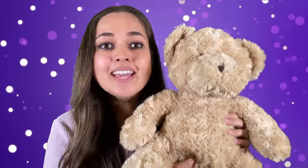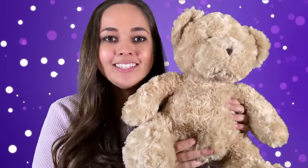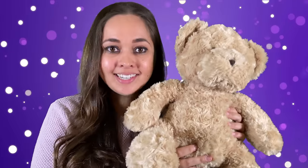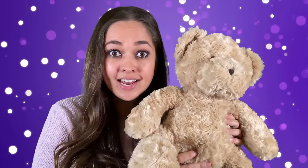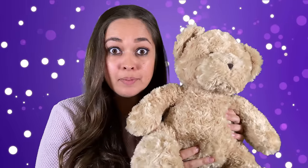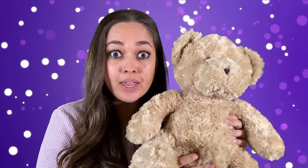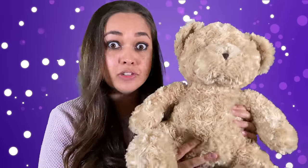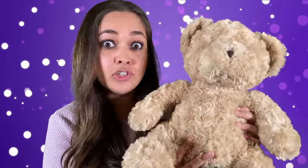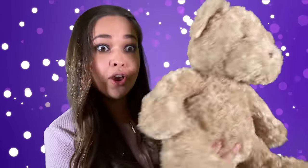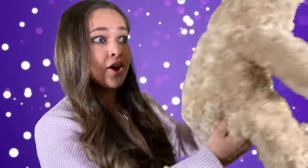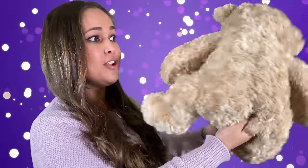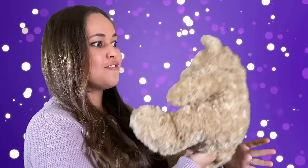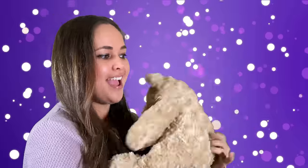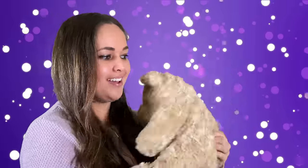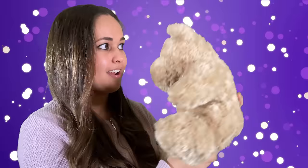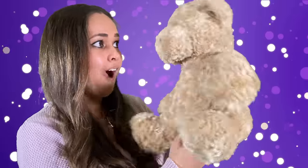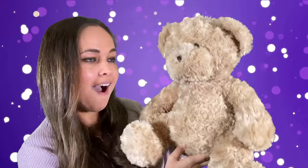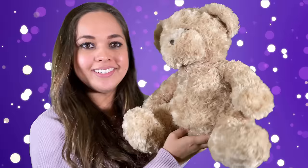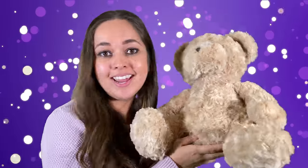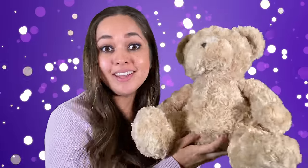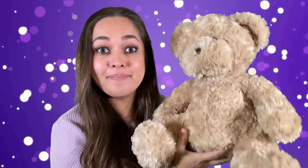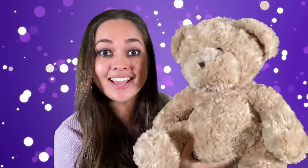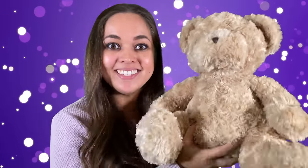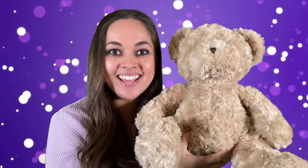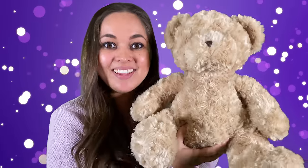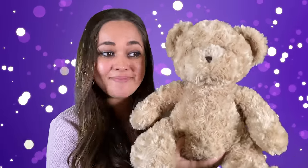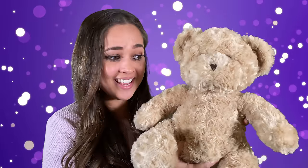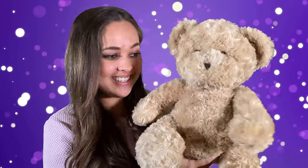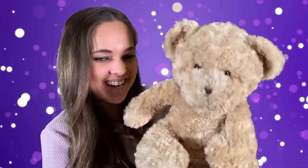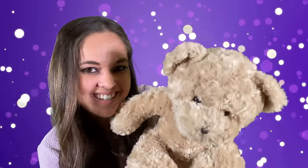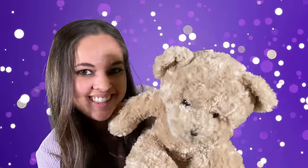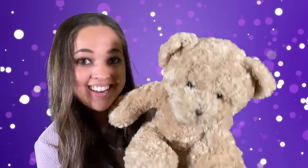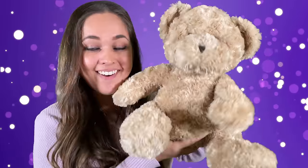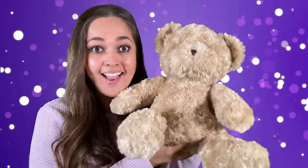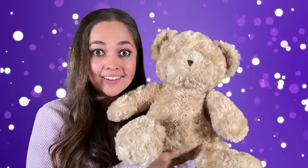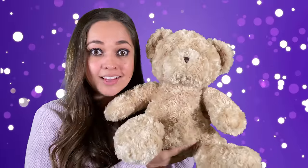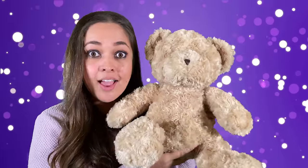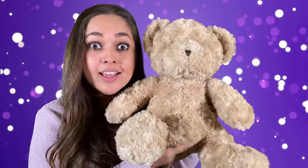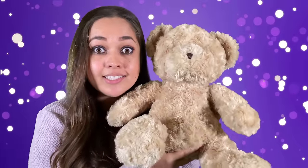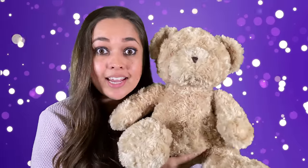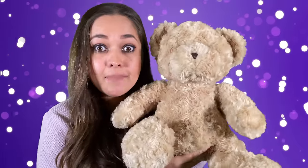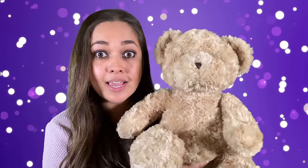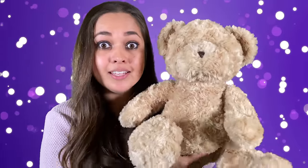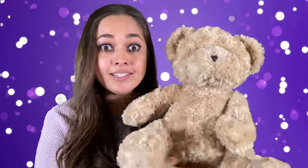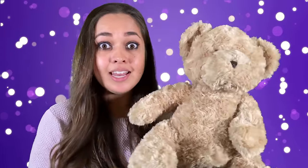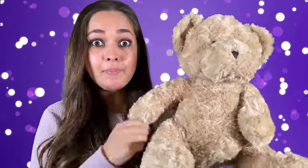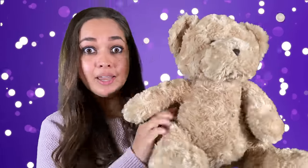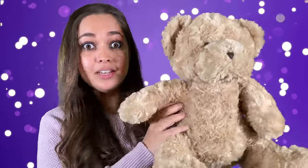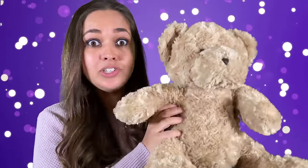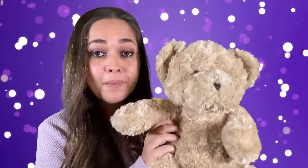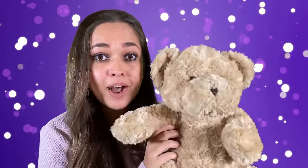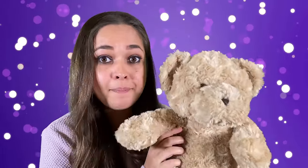Teddy bear, teddy bear, turn around. Teddy bear, teddy bear, touch the ground.